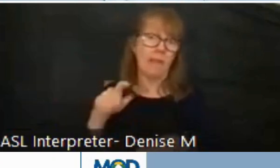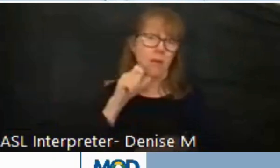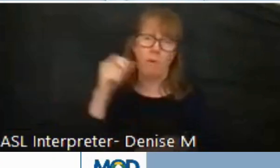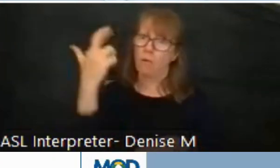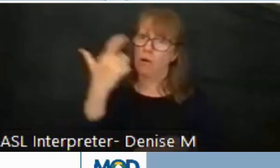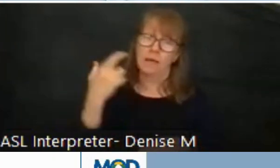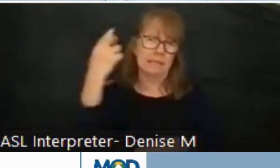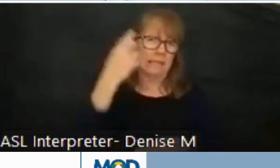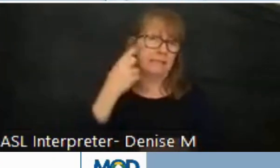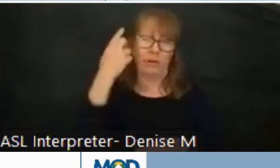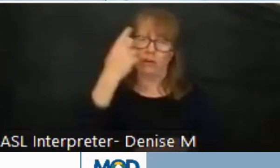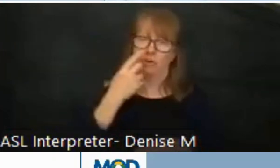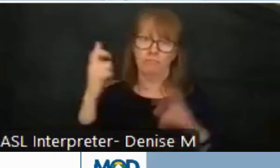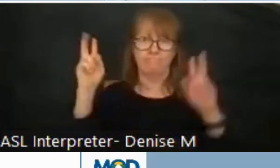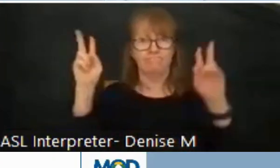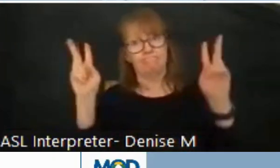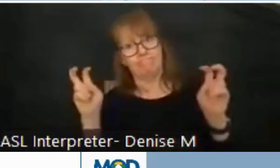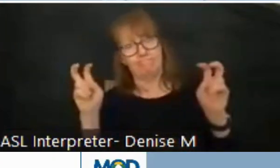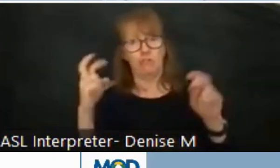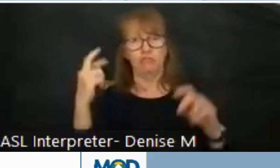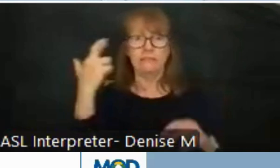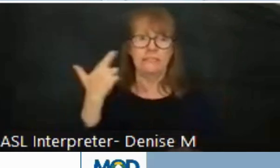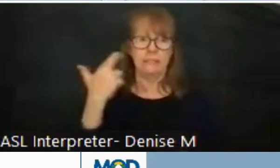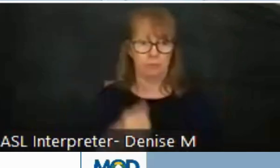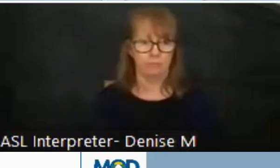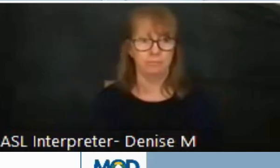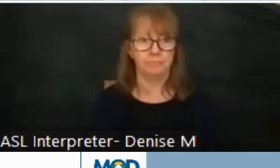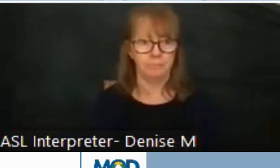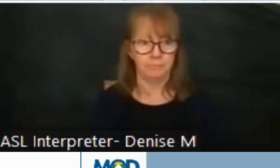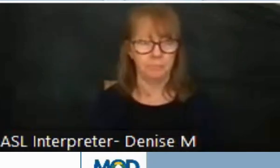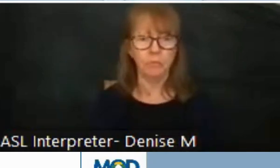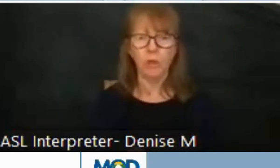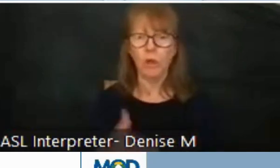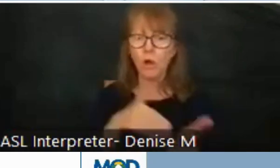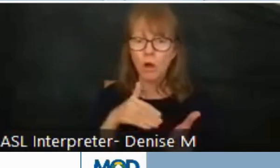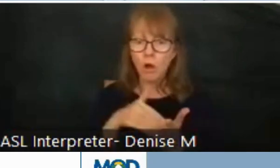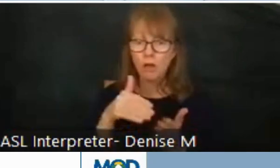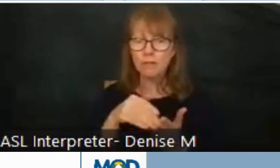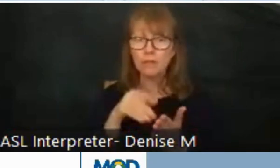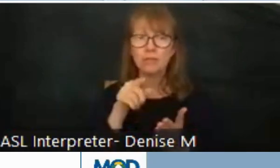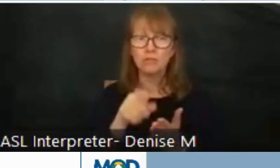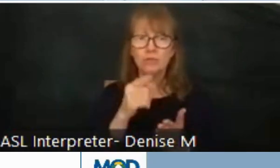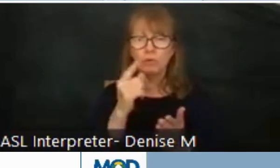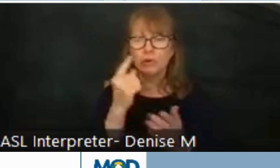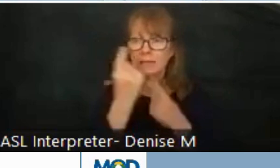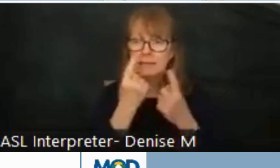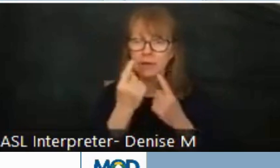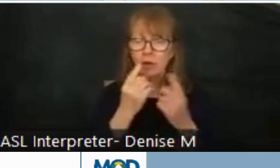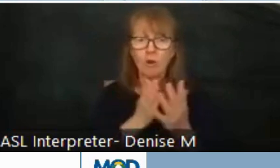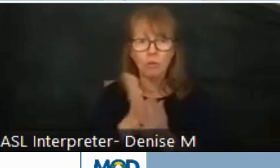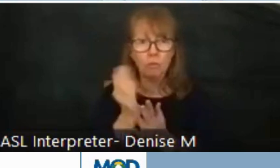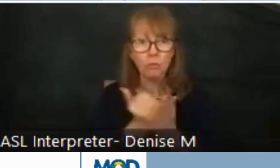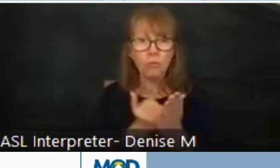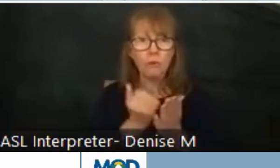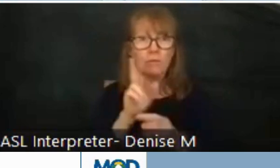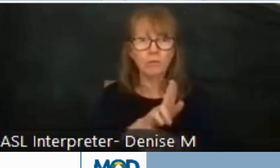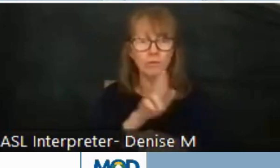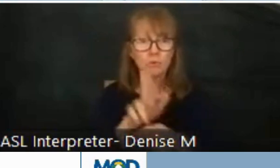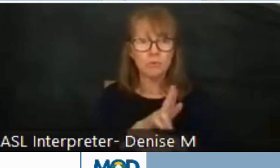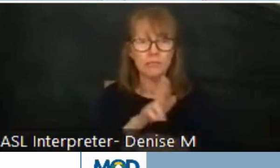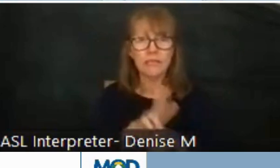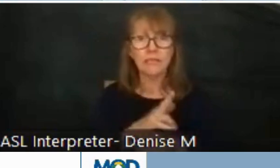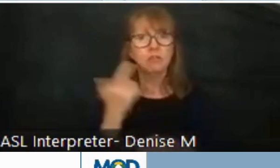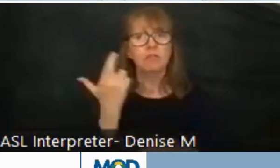reasonable. Often as you think through the specifics of using the solution, you realize that there are